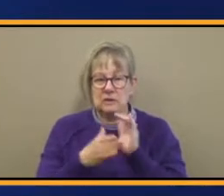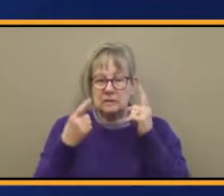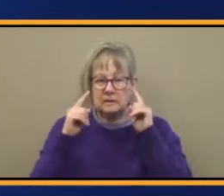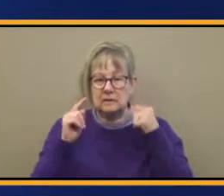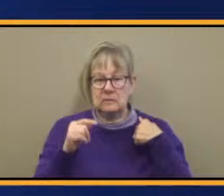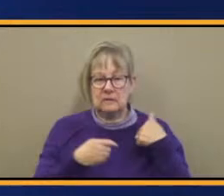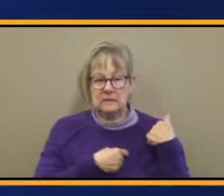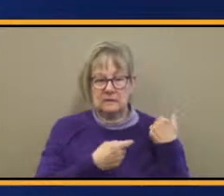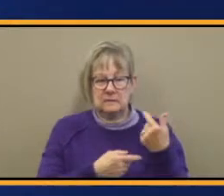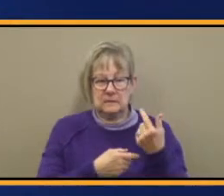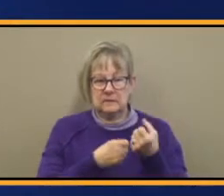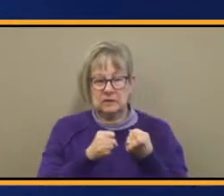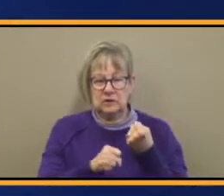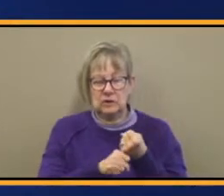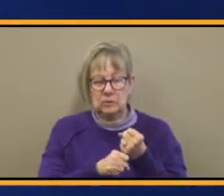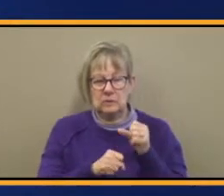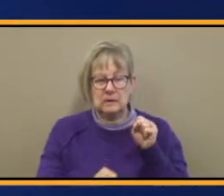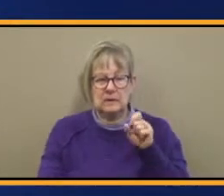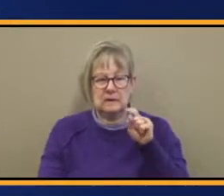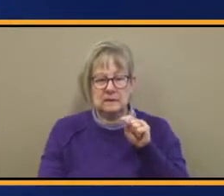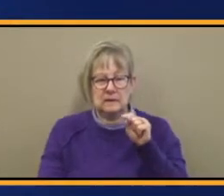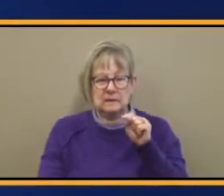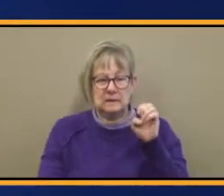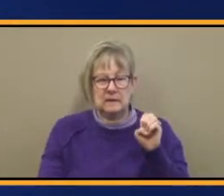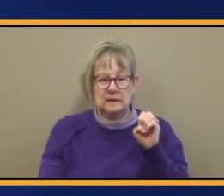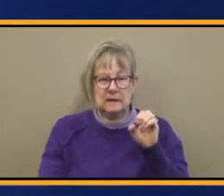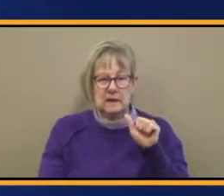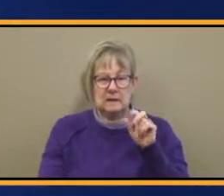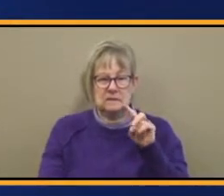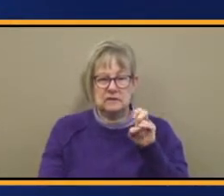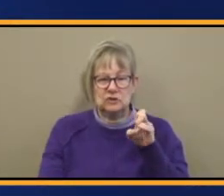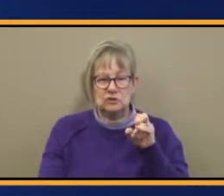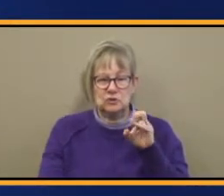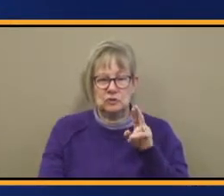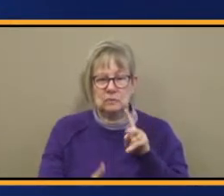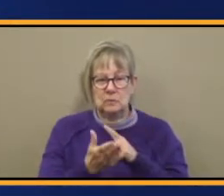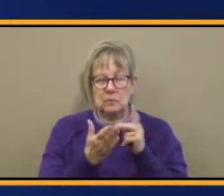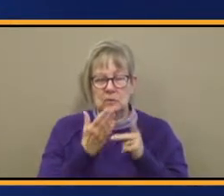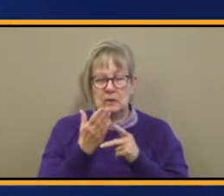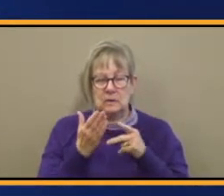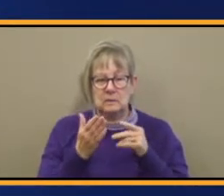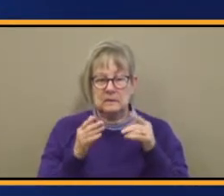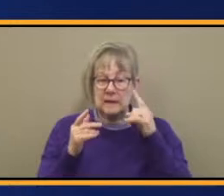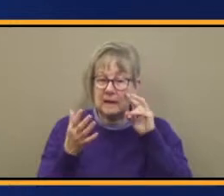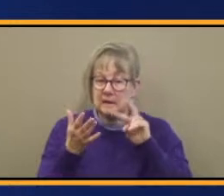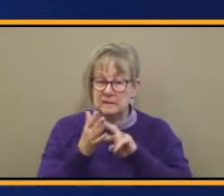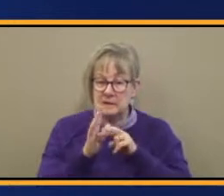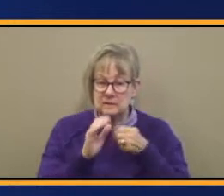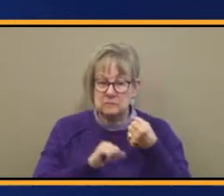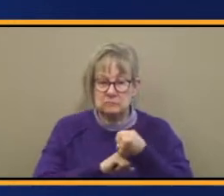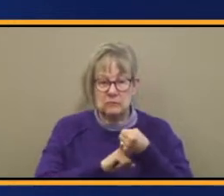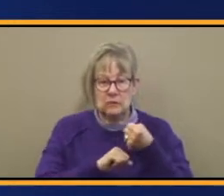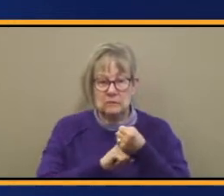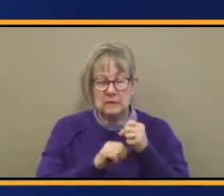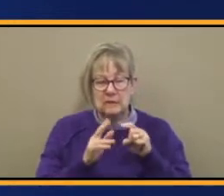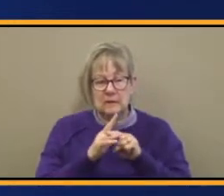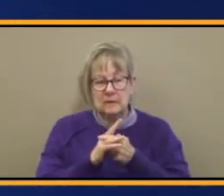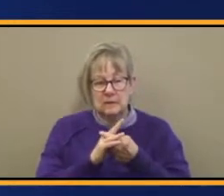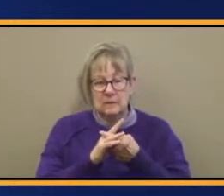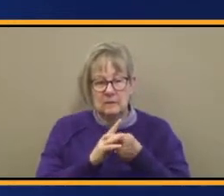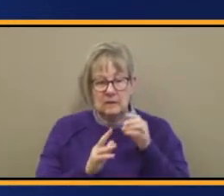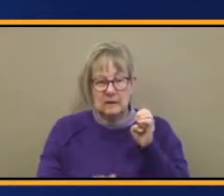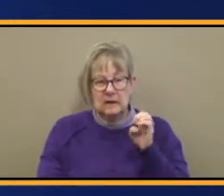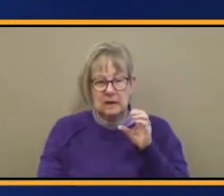STTE Ventures program. The Ventures program was really intended to bolster the startup ecosystem